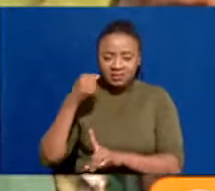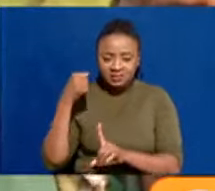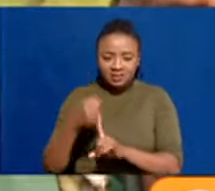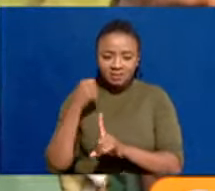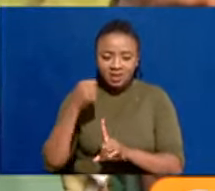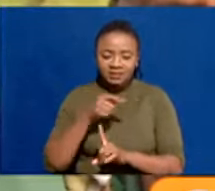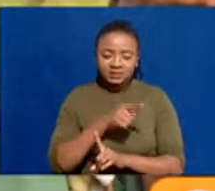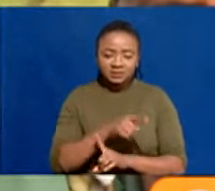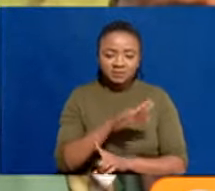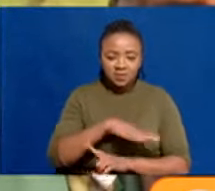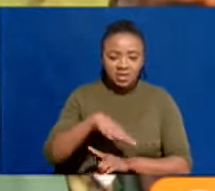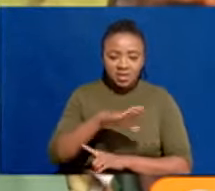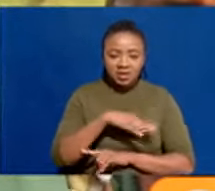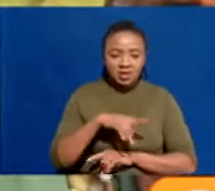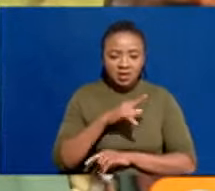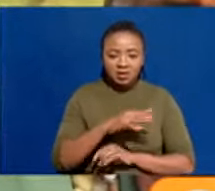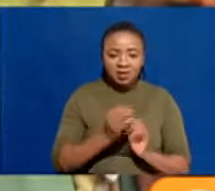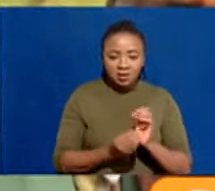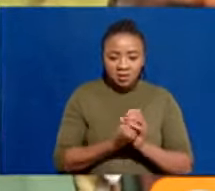areas that mangrove occur.